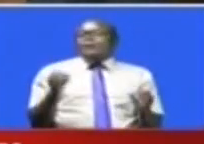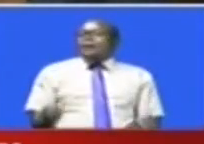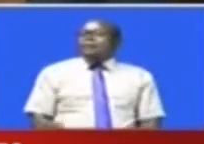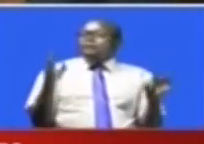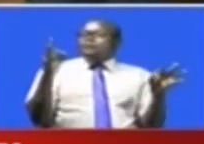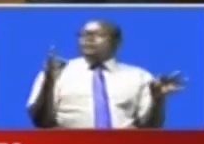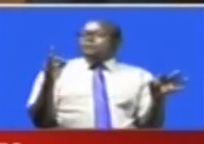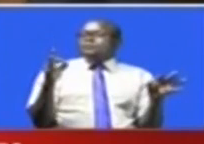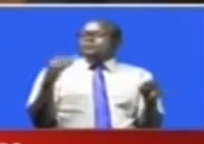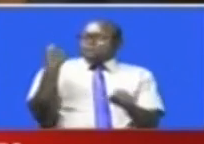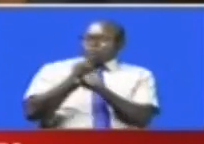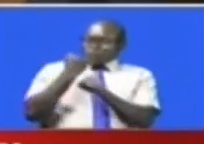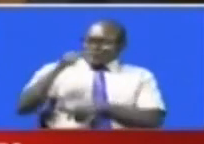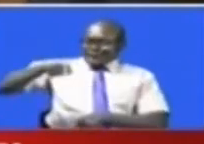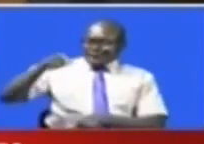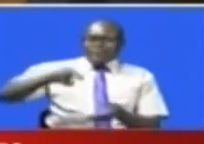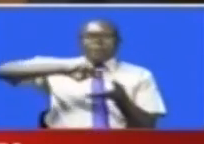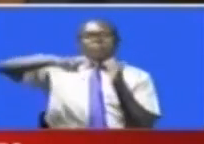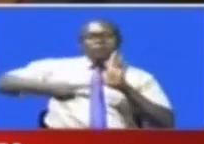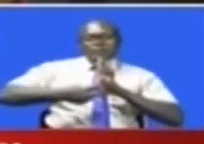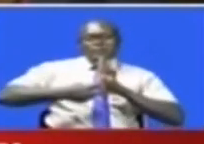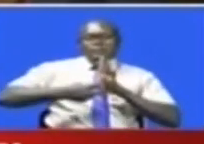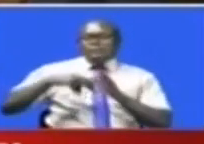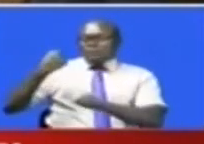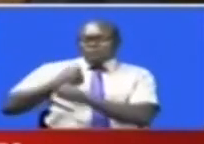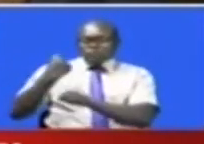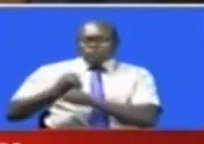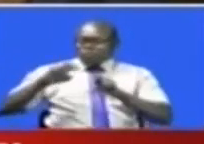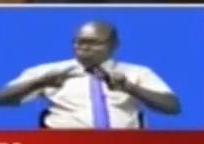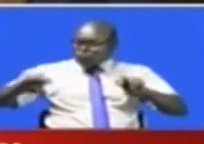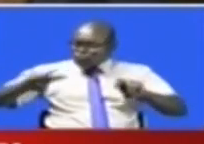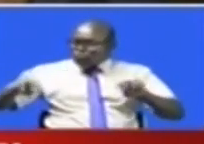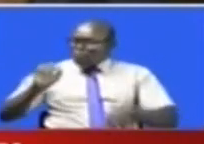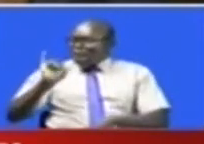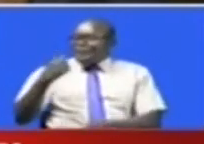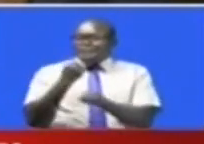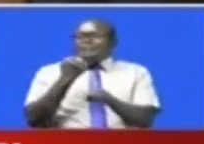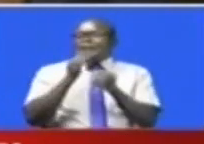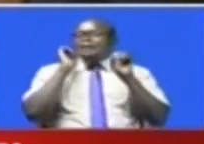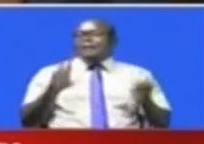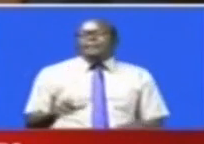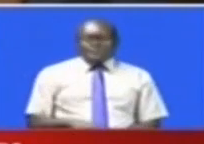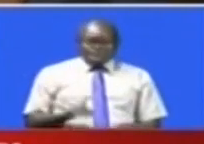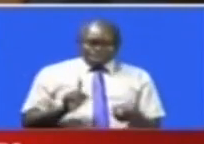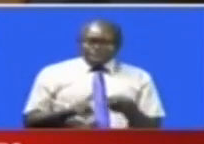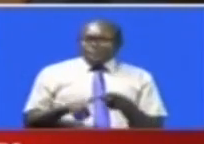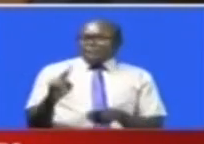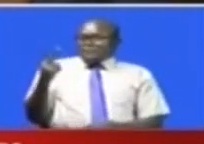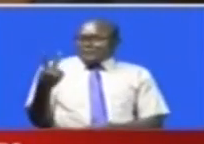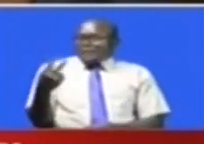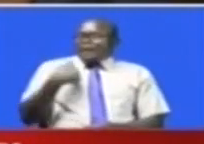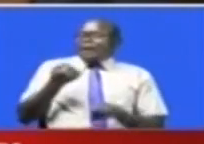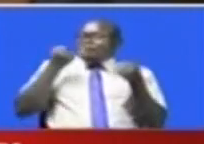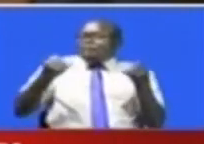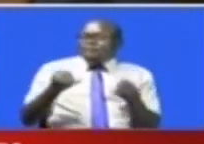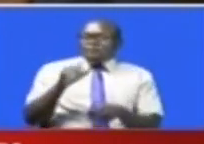officials doing this whole project to do due diligence. Apparently, that was not done. We also have information